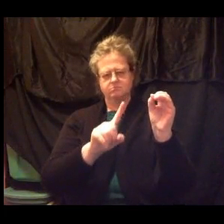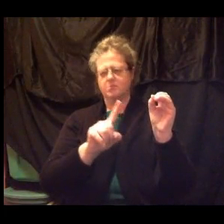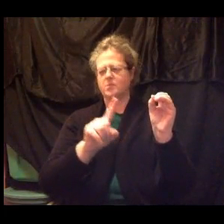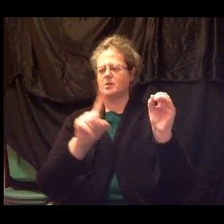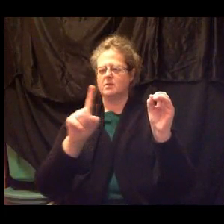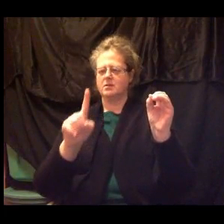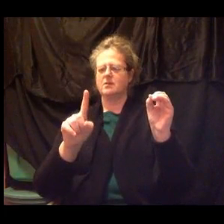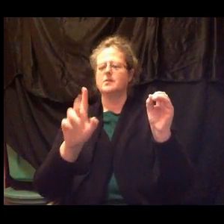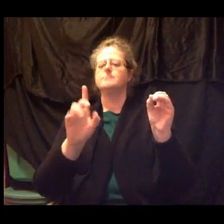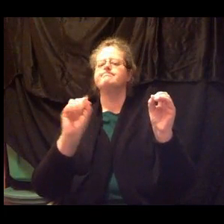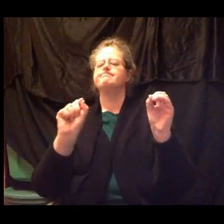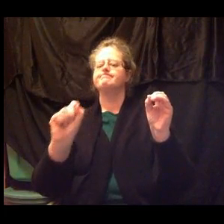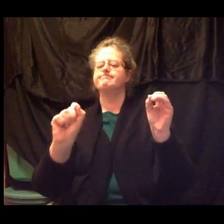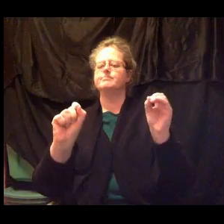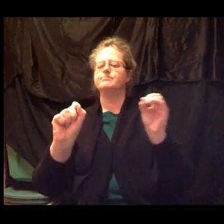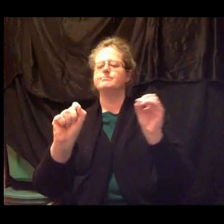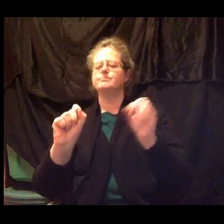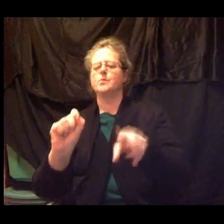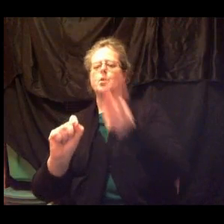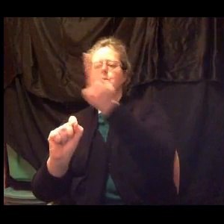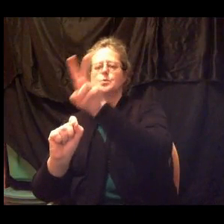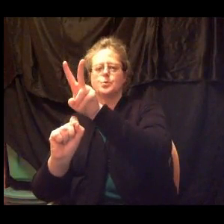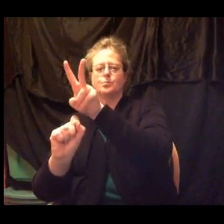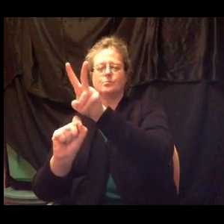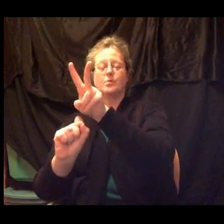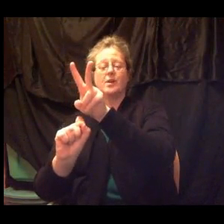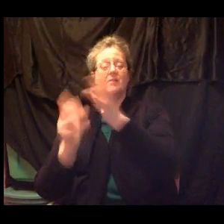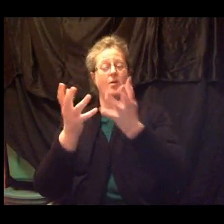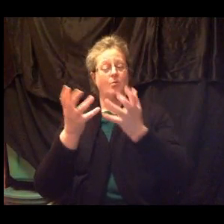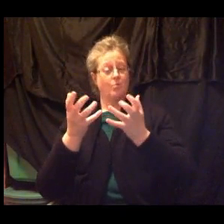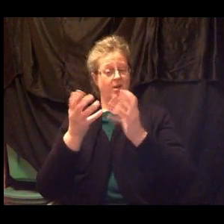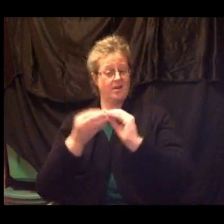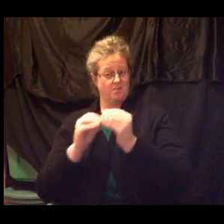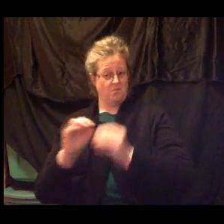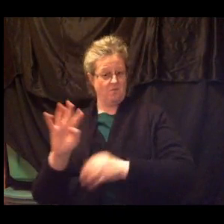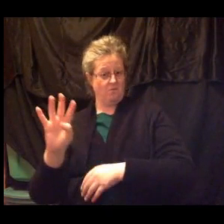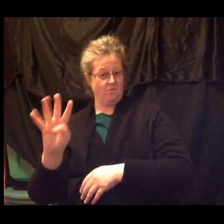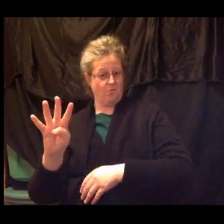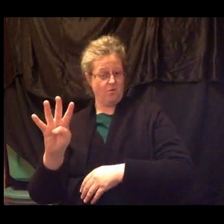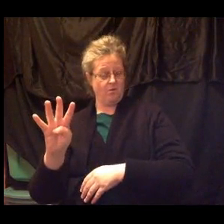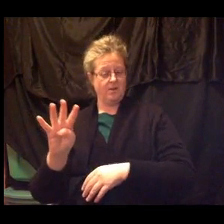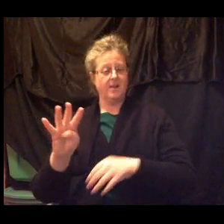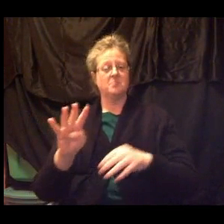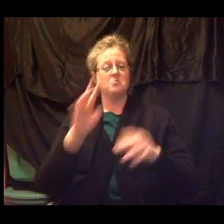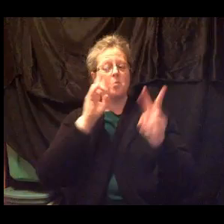And if I wanted 4 on the number line, then I need to go 1, 2, 3,